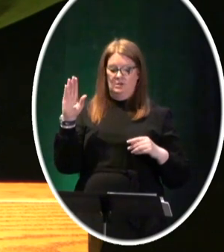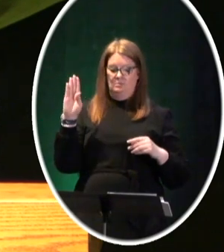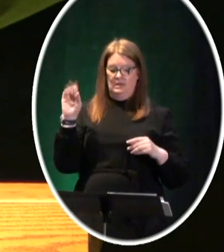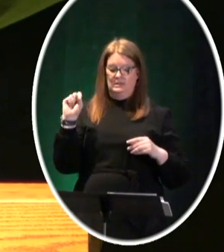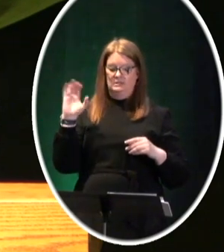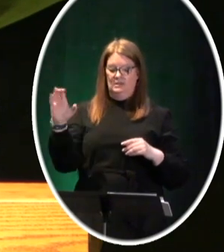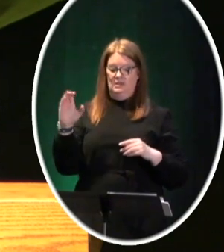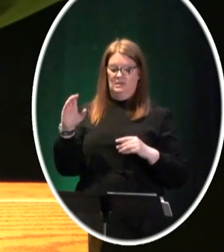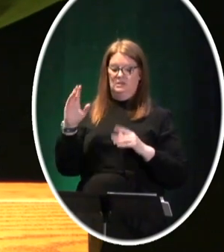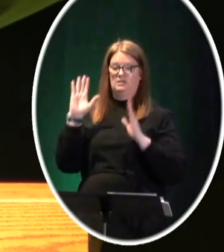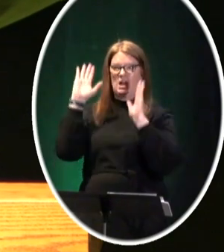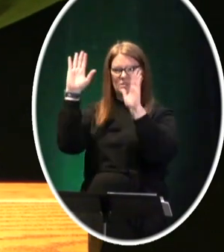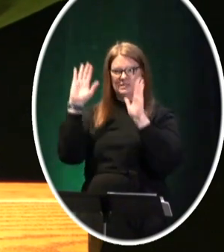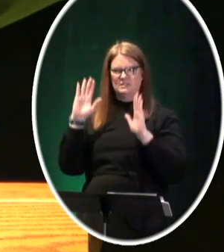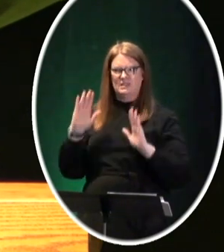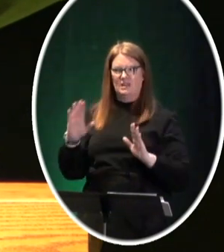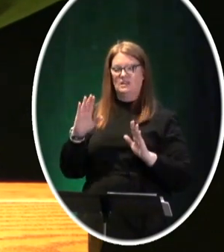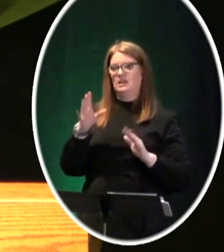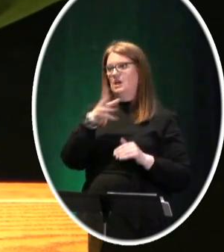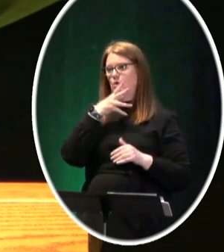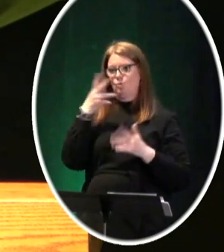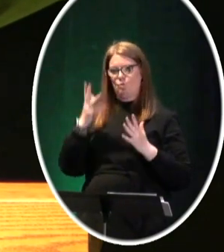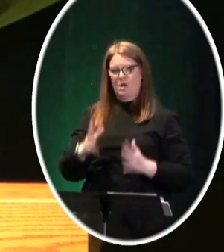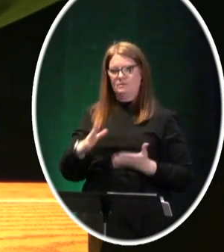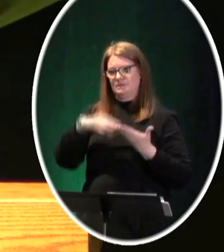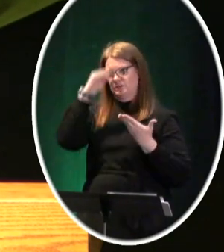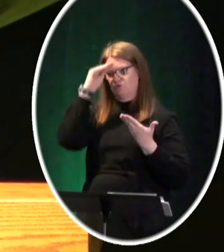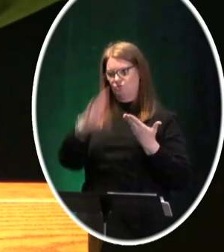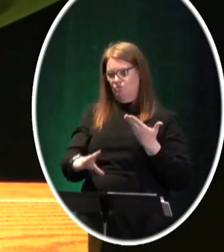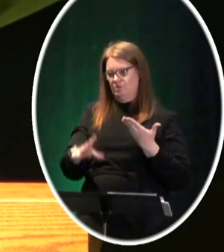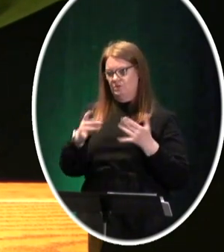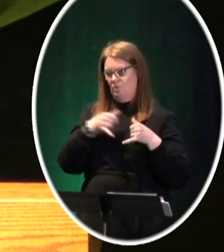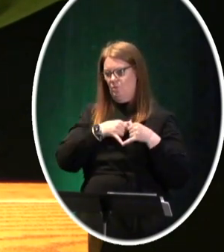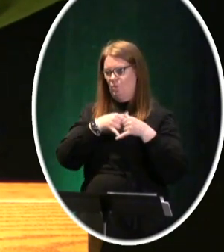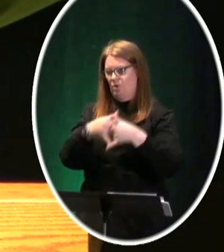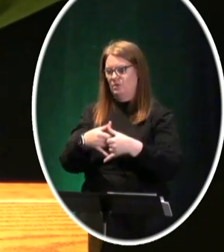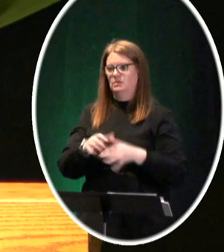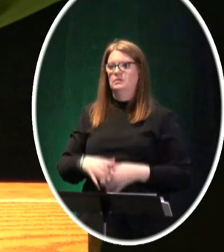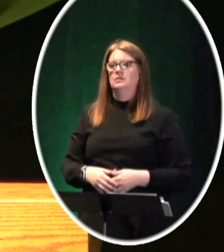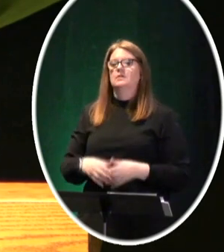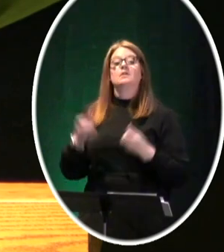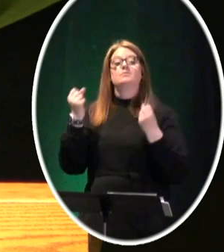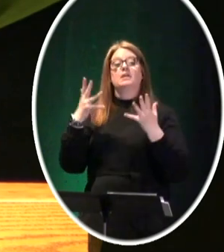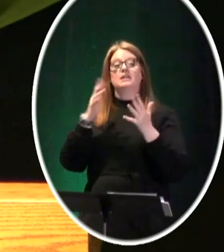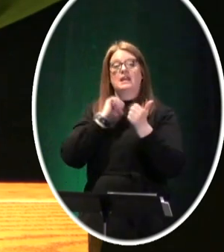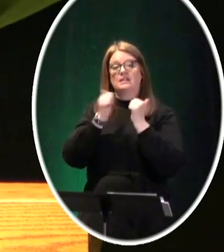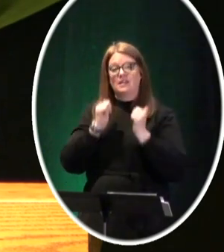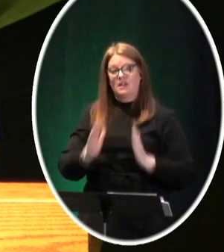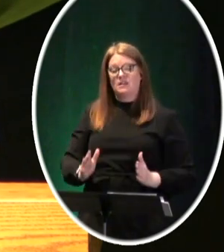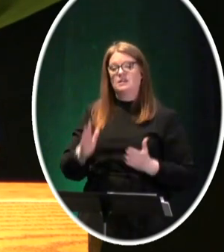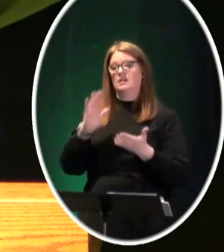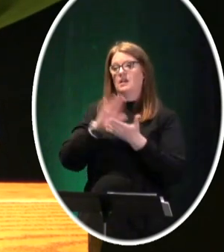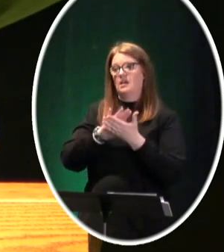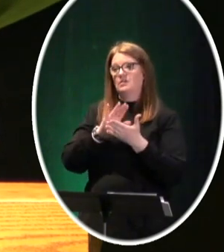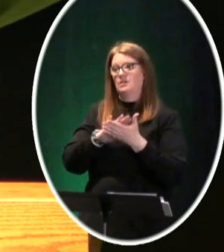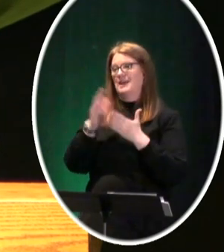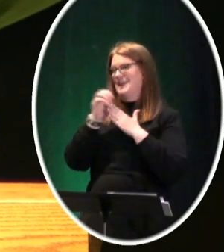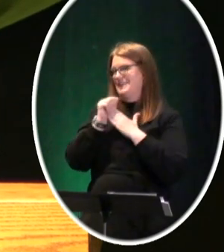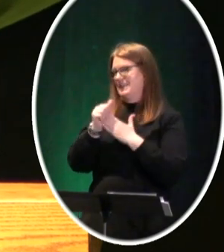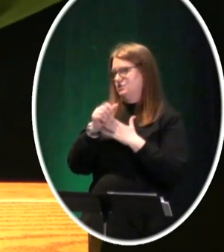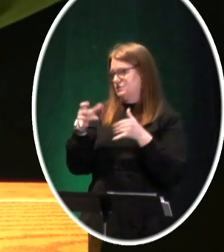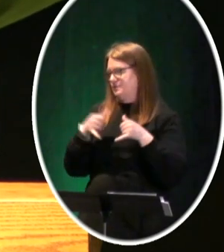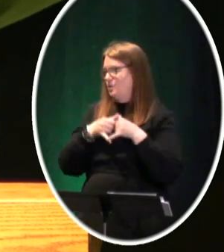Outstanding Agronomy Student Award. She's received numerous athletic, academic, and leadership